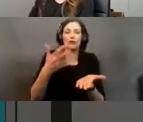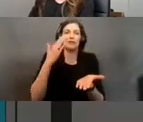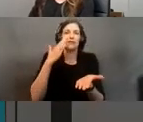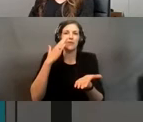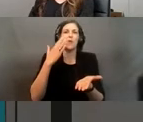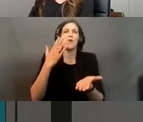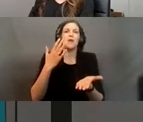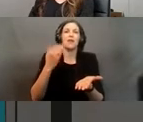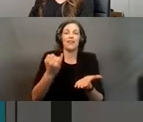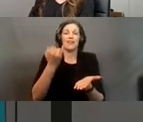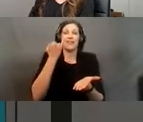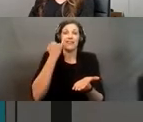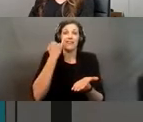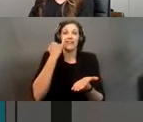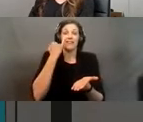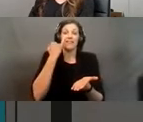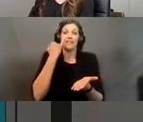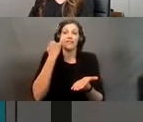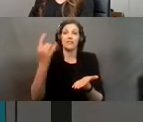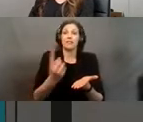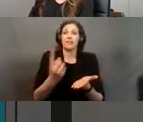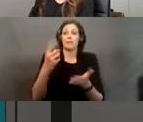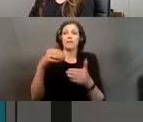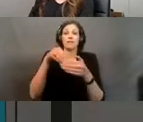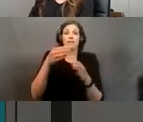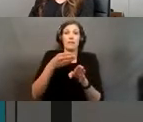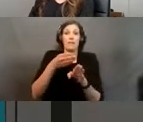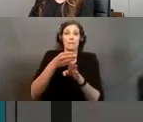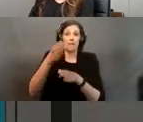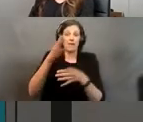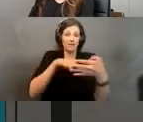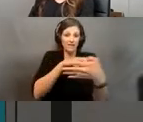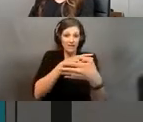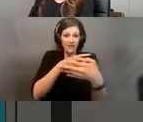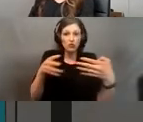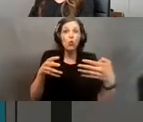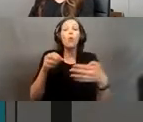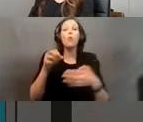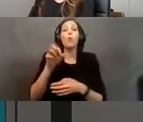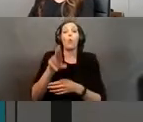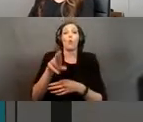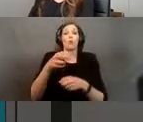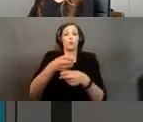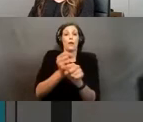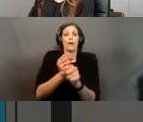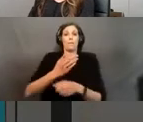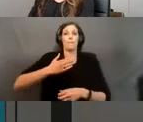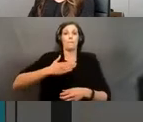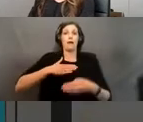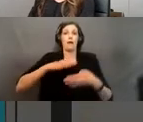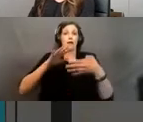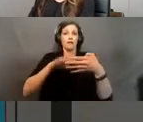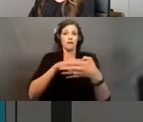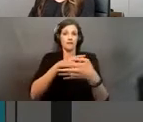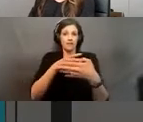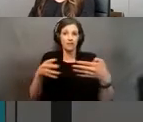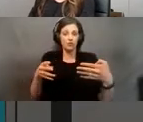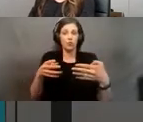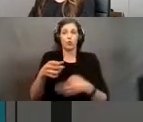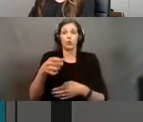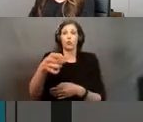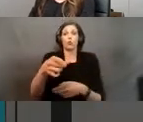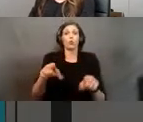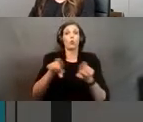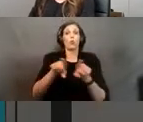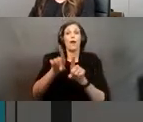something is in the main schedule, or if you create a my schedule, you as an attendee,